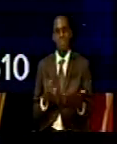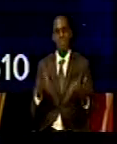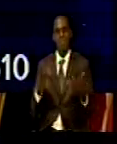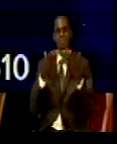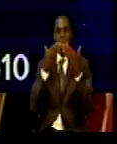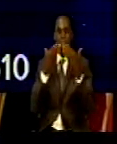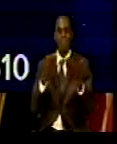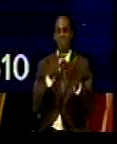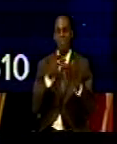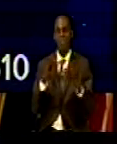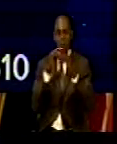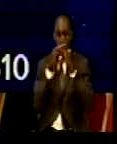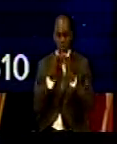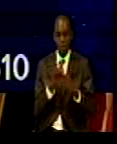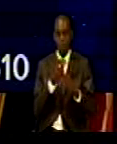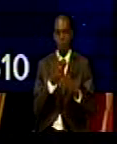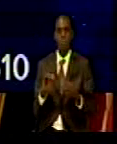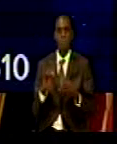Miracle working God.